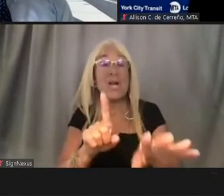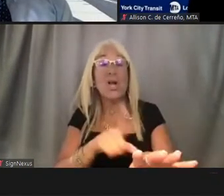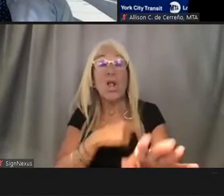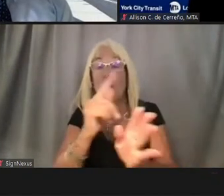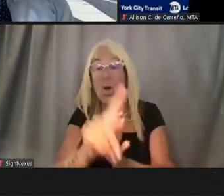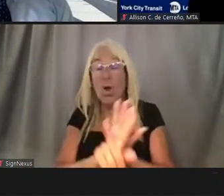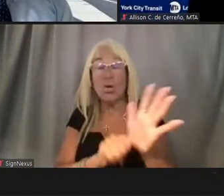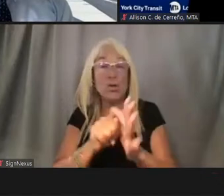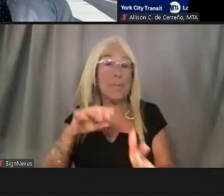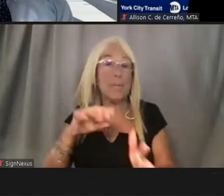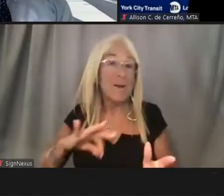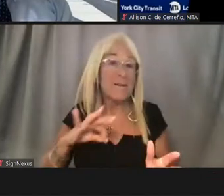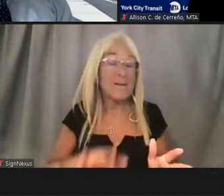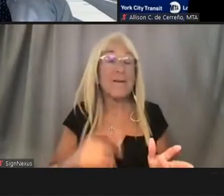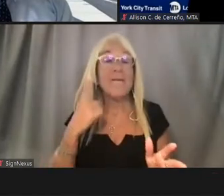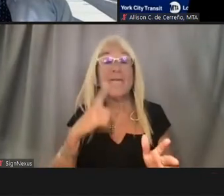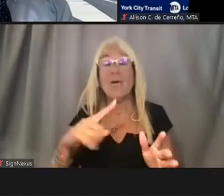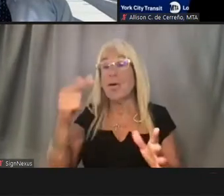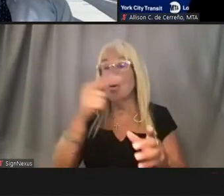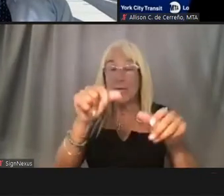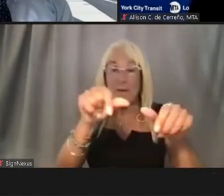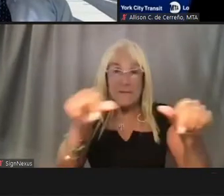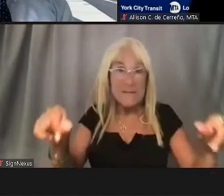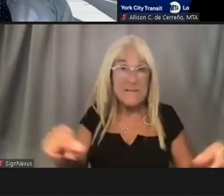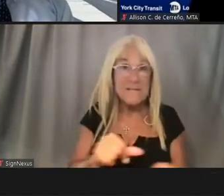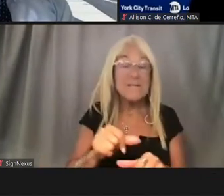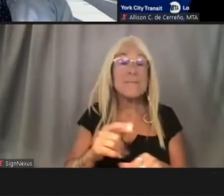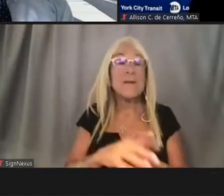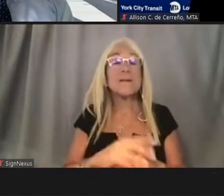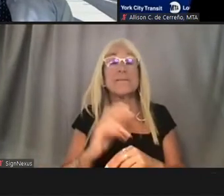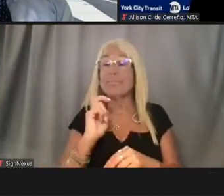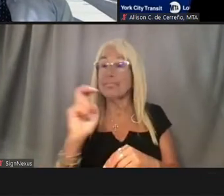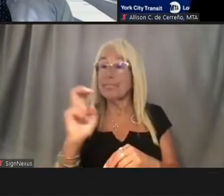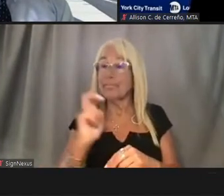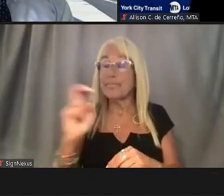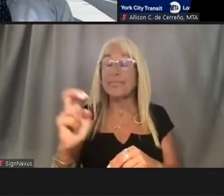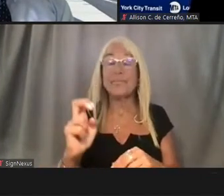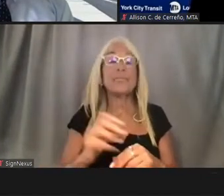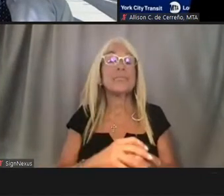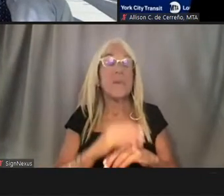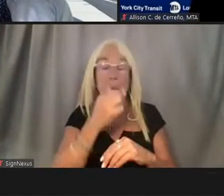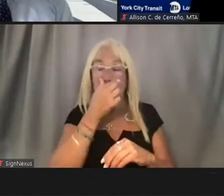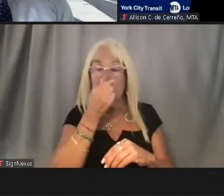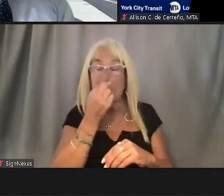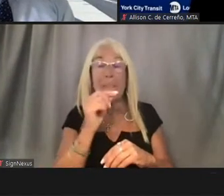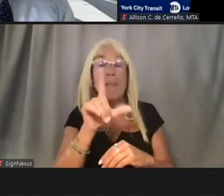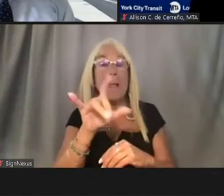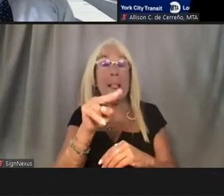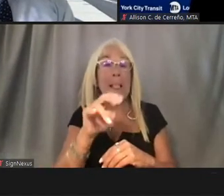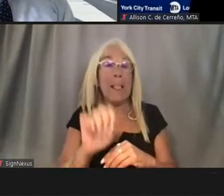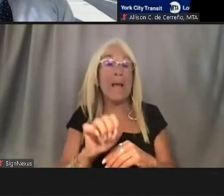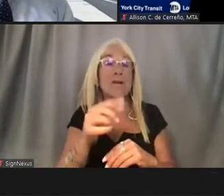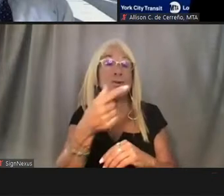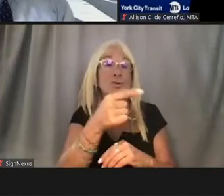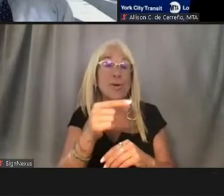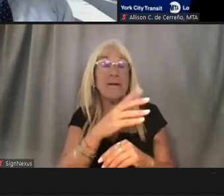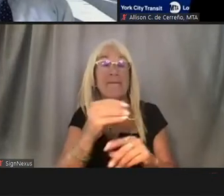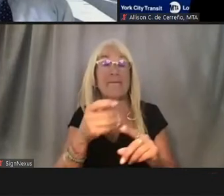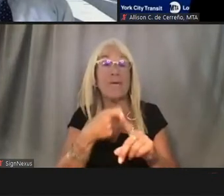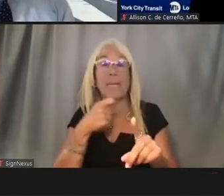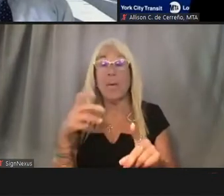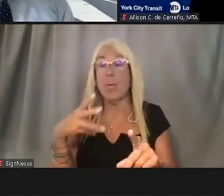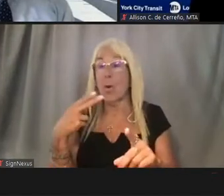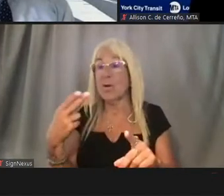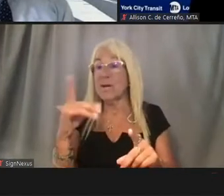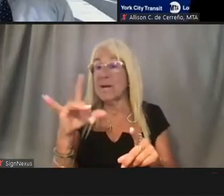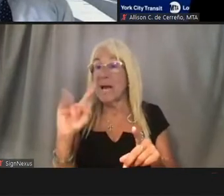such as providing Green Space or by creating a public transportation light rail line this line could provide an East-West Railway link stretching from Washington Heights